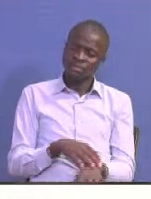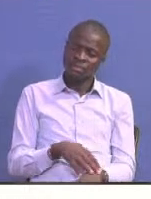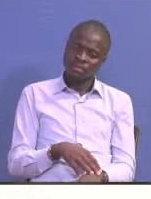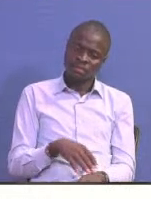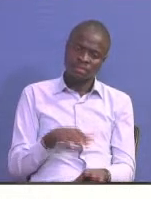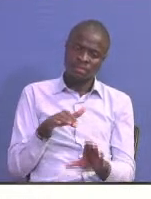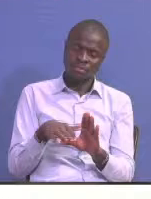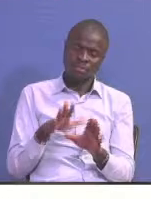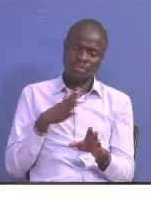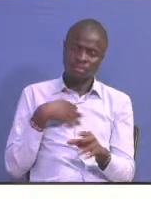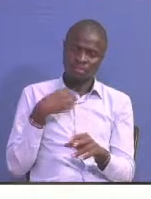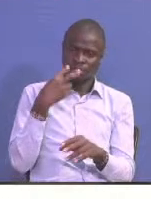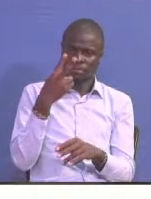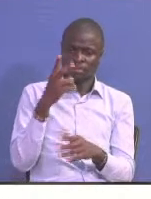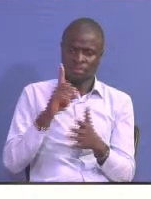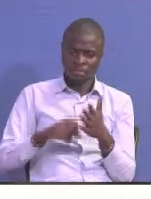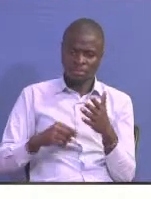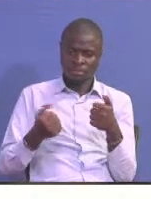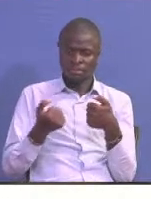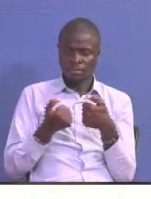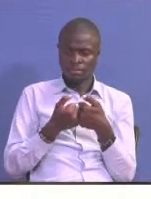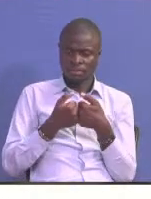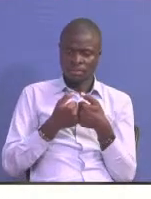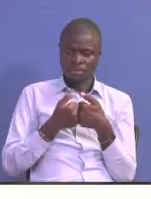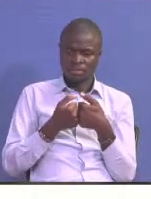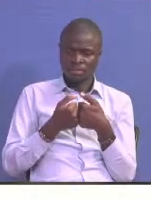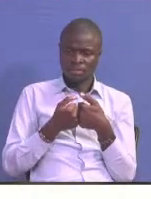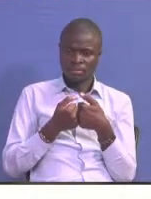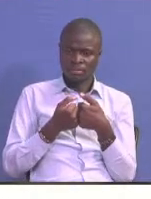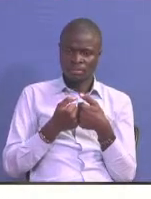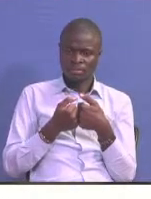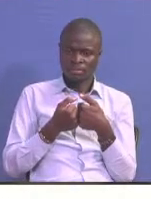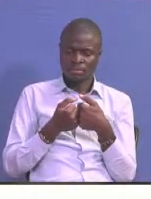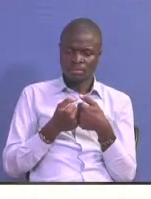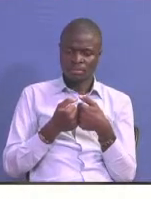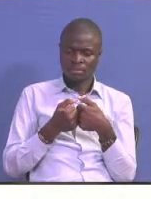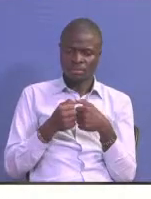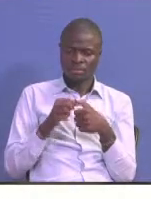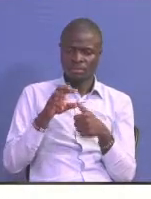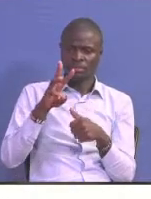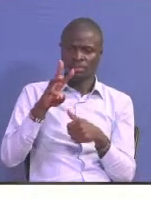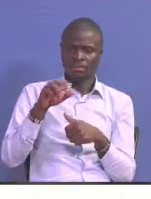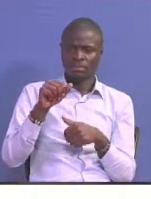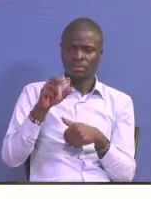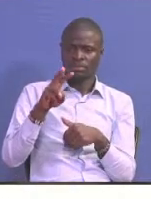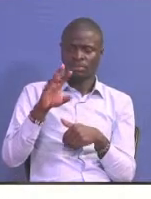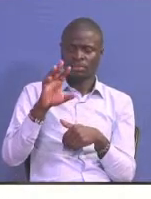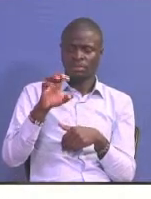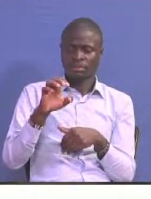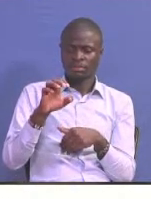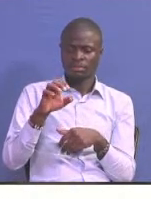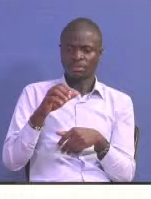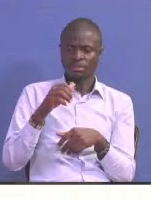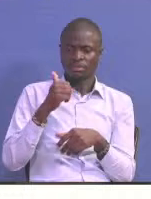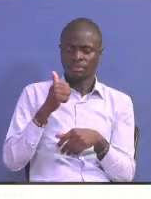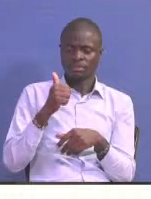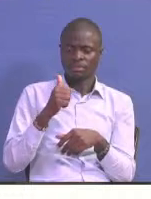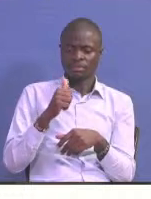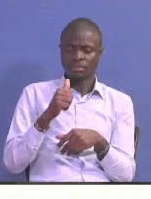In my view, what is happening is a wave, a very strong, in fact, a